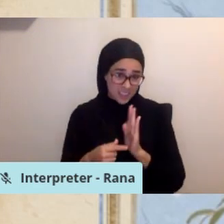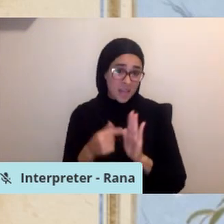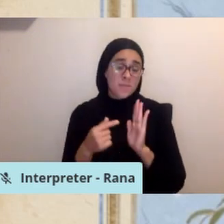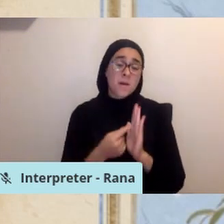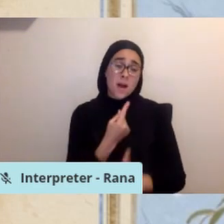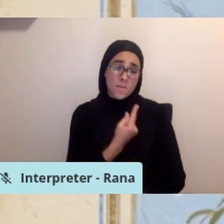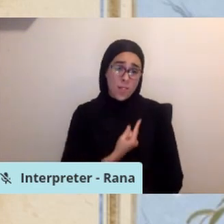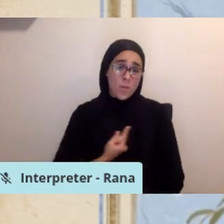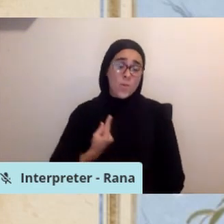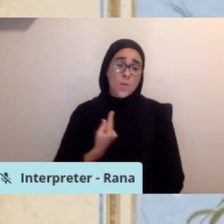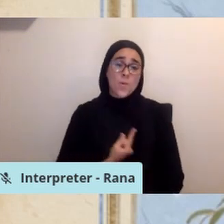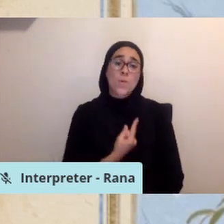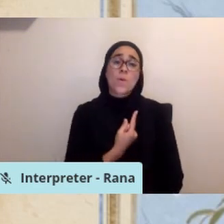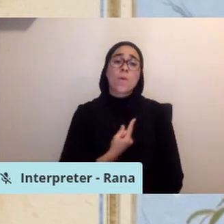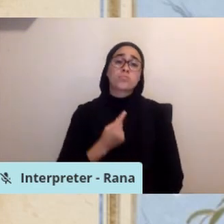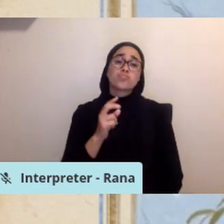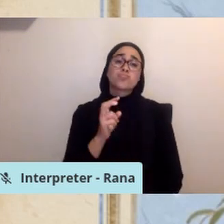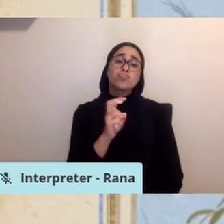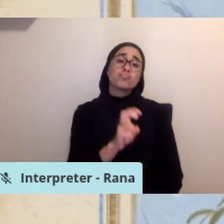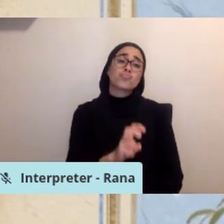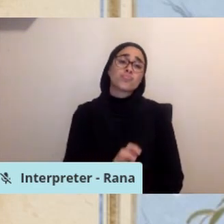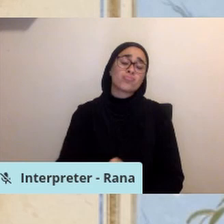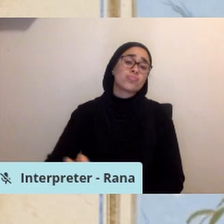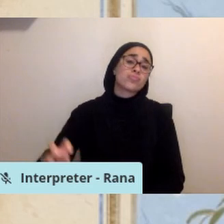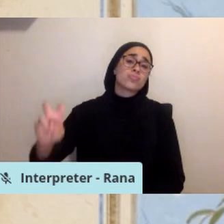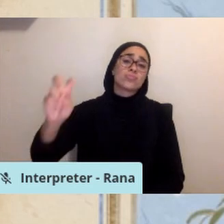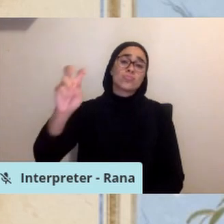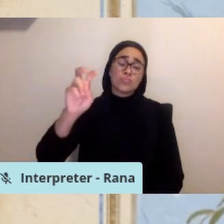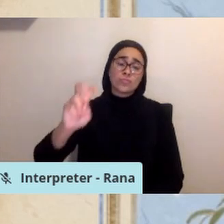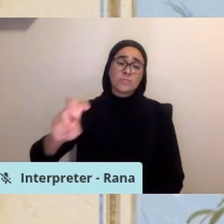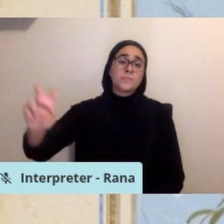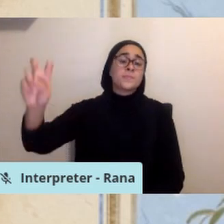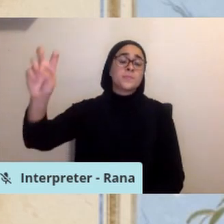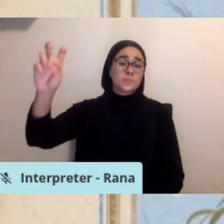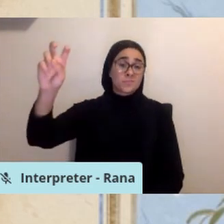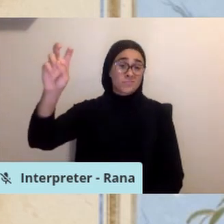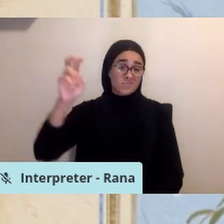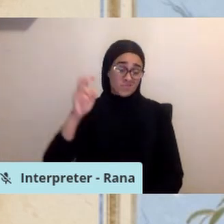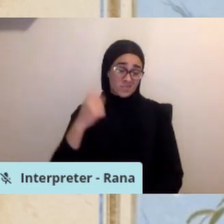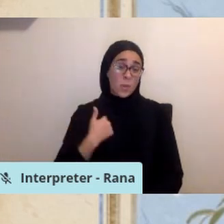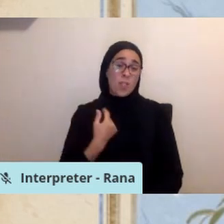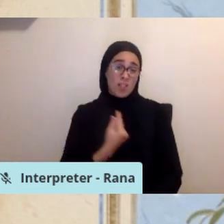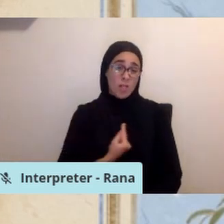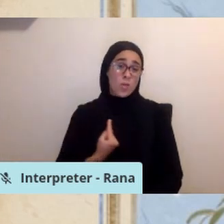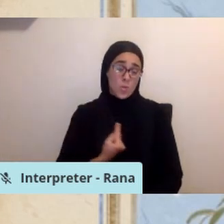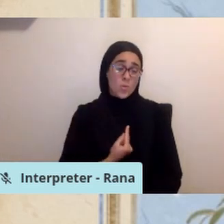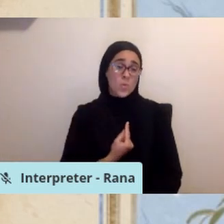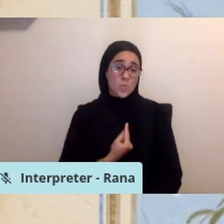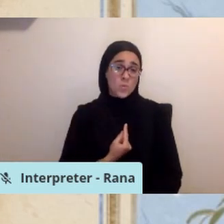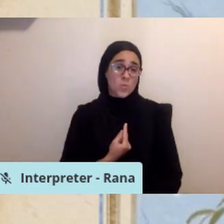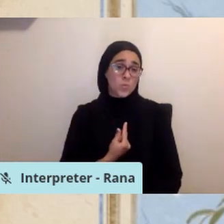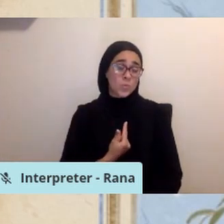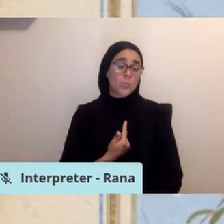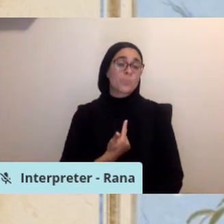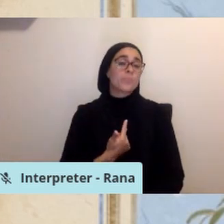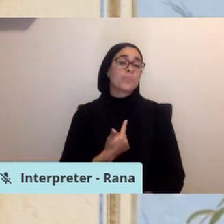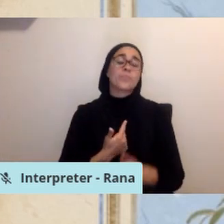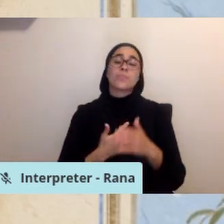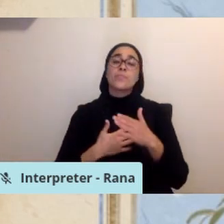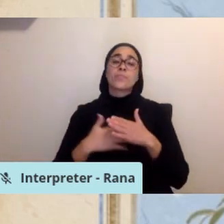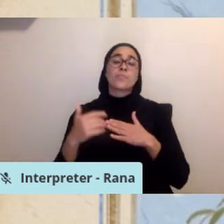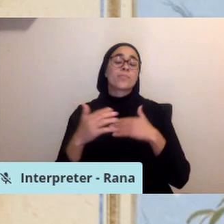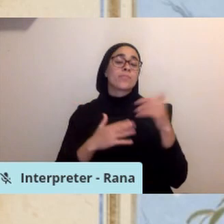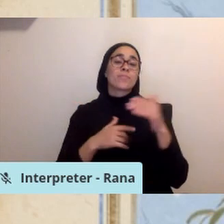journey, and we will shoulder the brunt of it alone. Nonetheless, seek